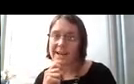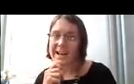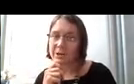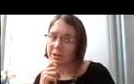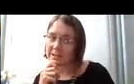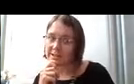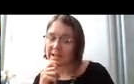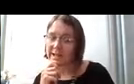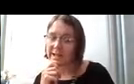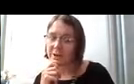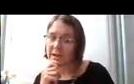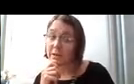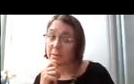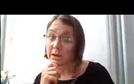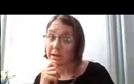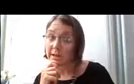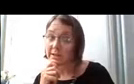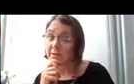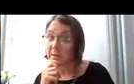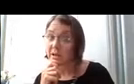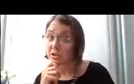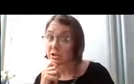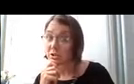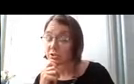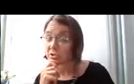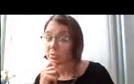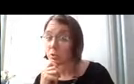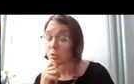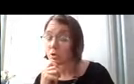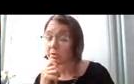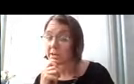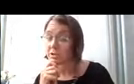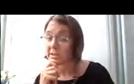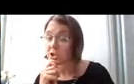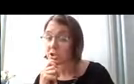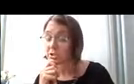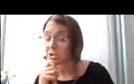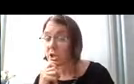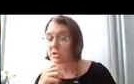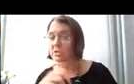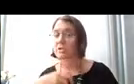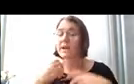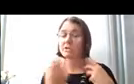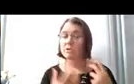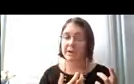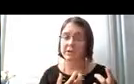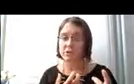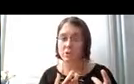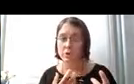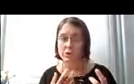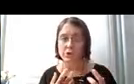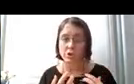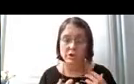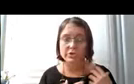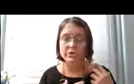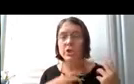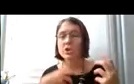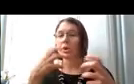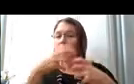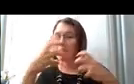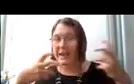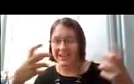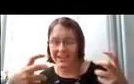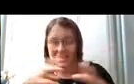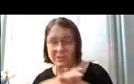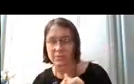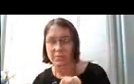And it outlines how LMI is information used to support career transitions. So you've had your brainstorm with your students,